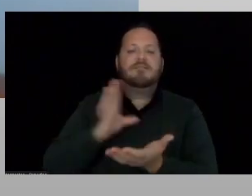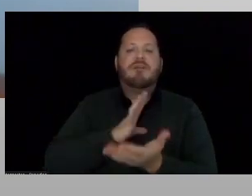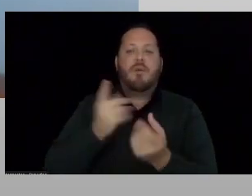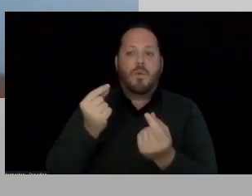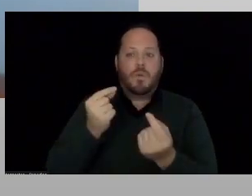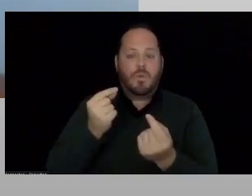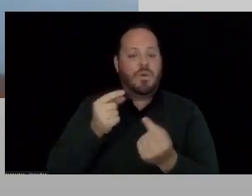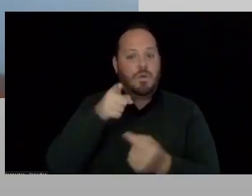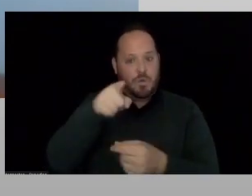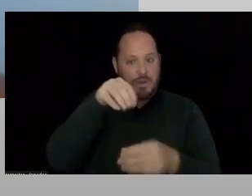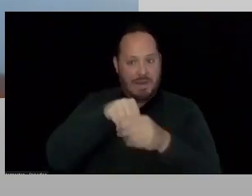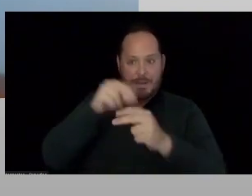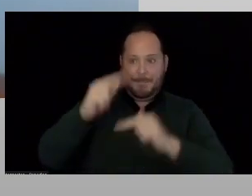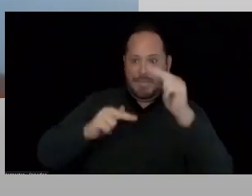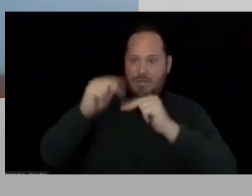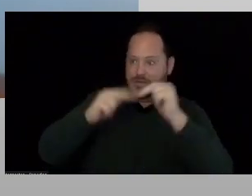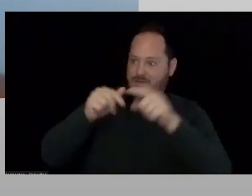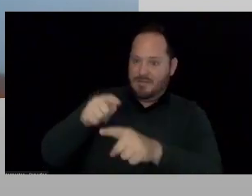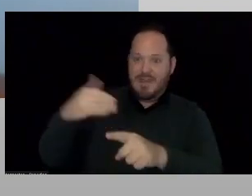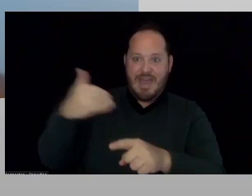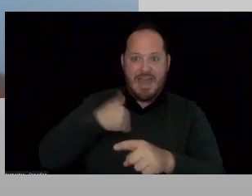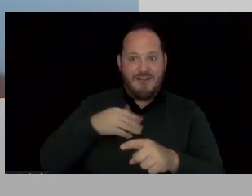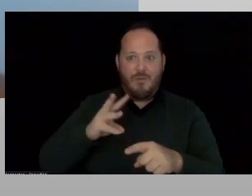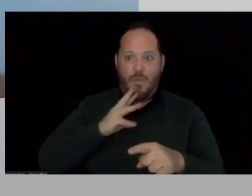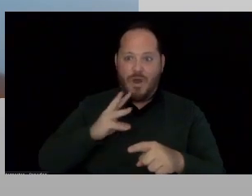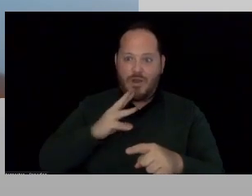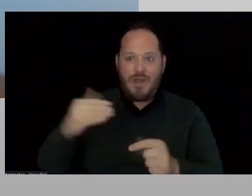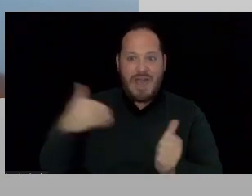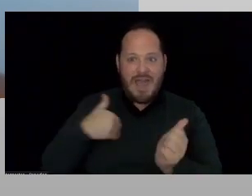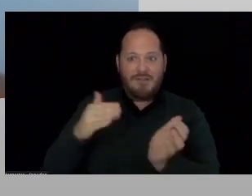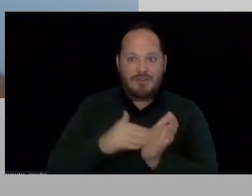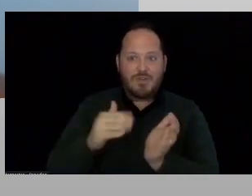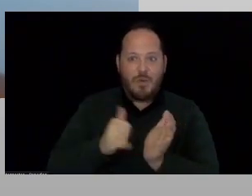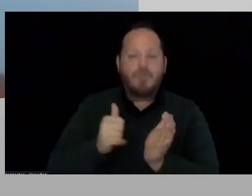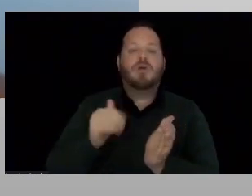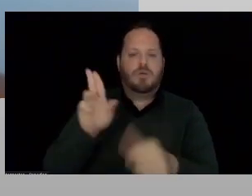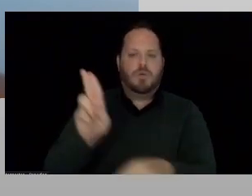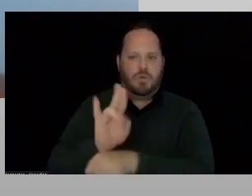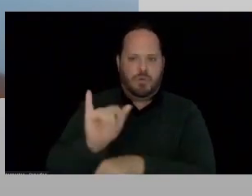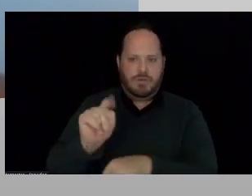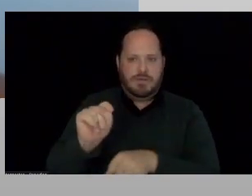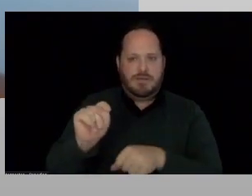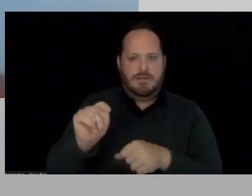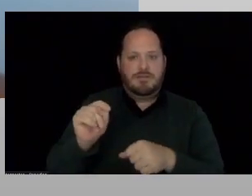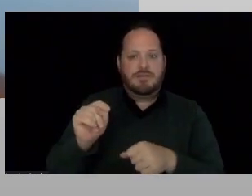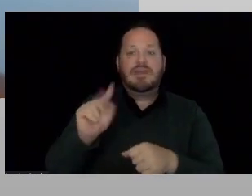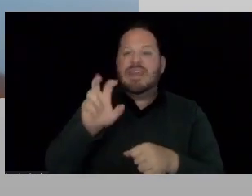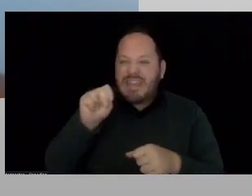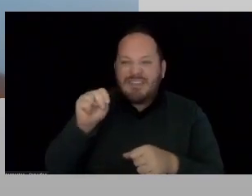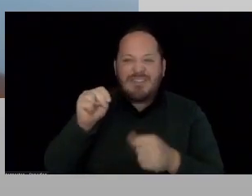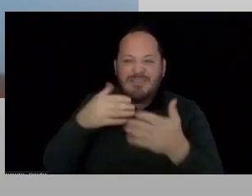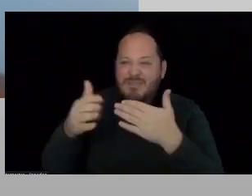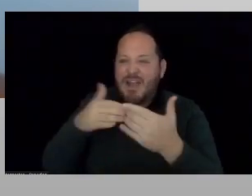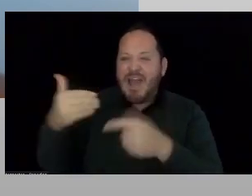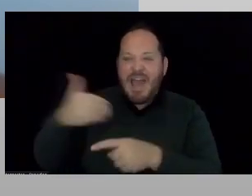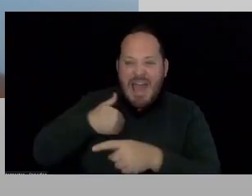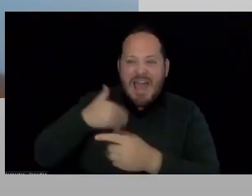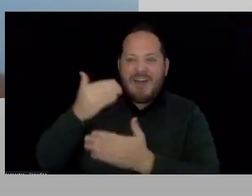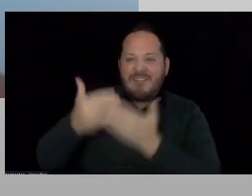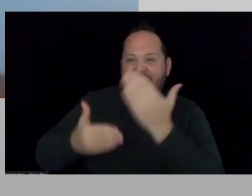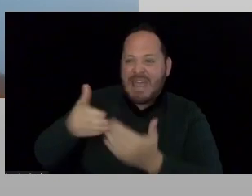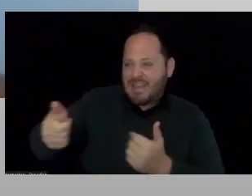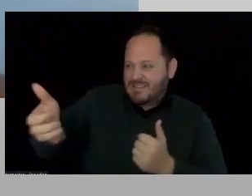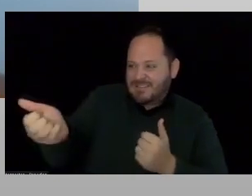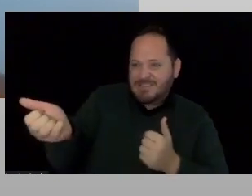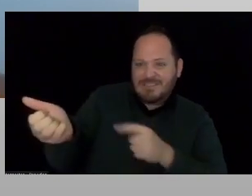running water and soap, that's what you should do. In fact, you should do that even if you have hand sanitizer. Doesn't matter if the water is hot